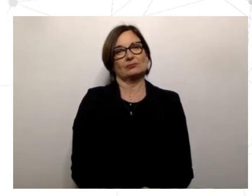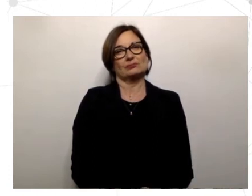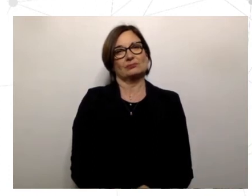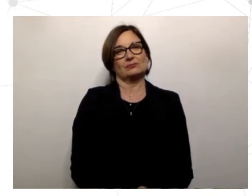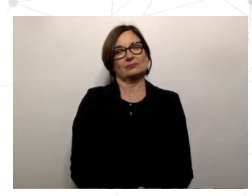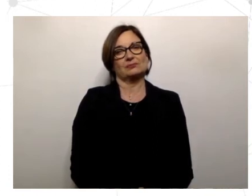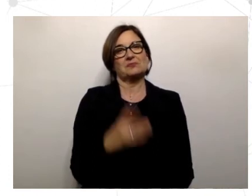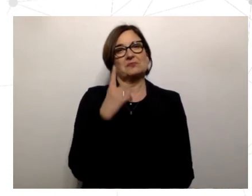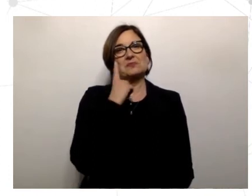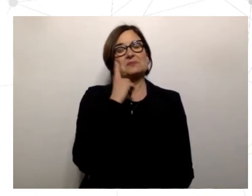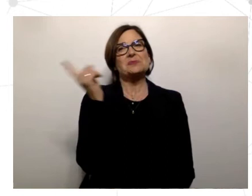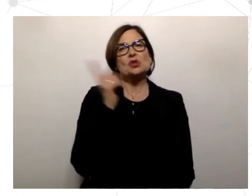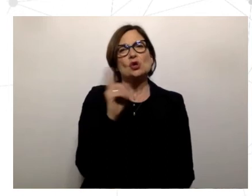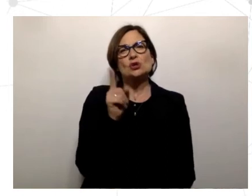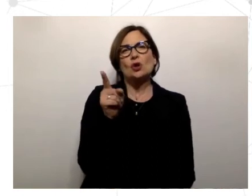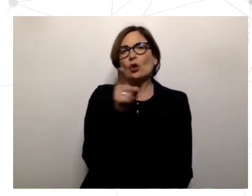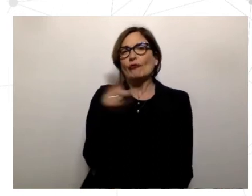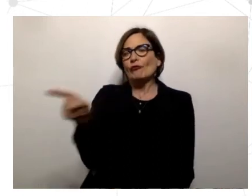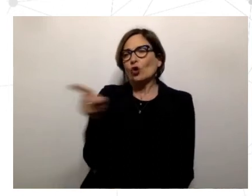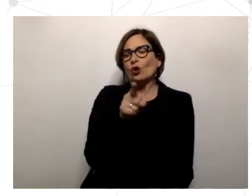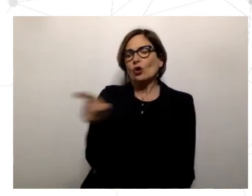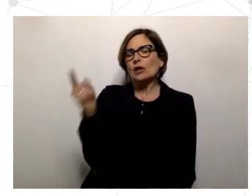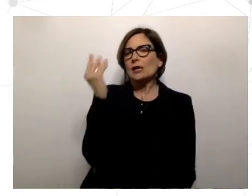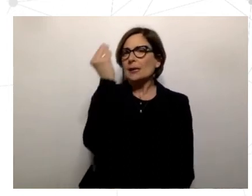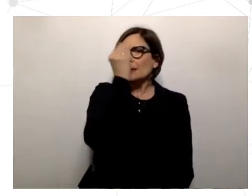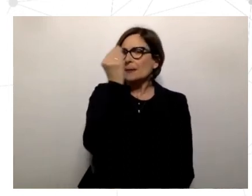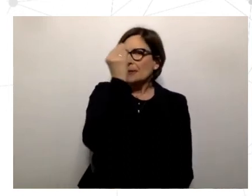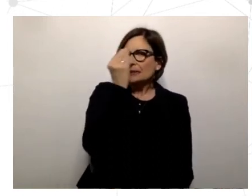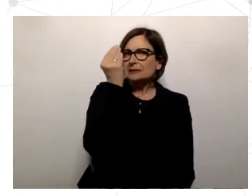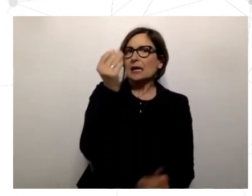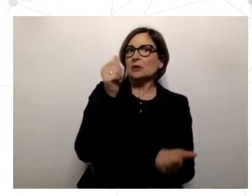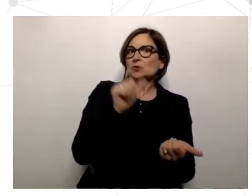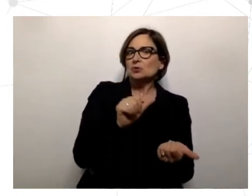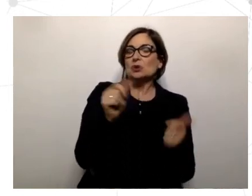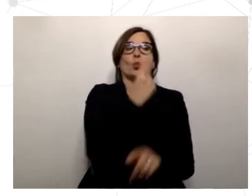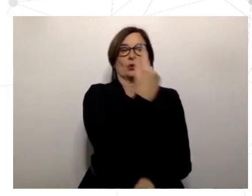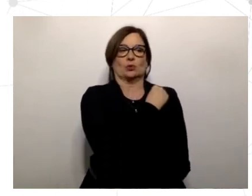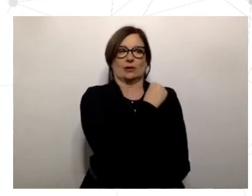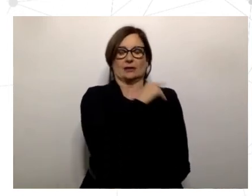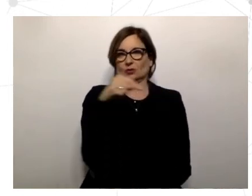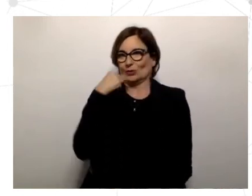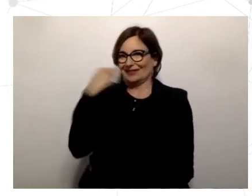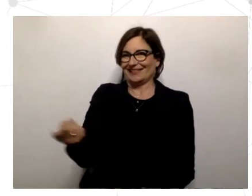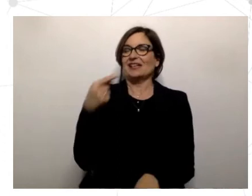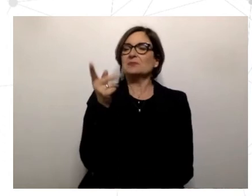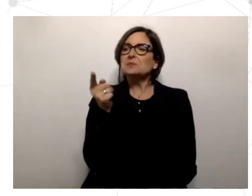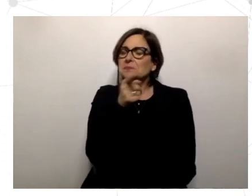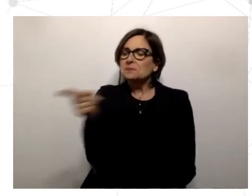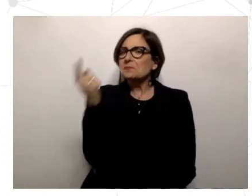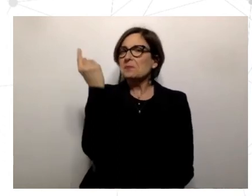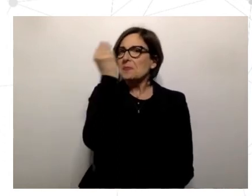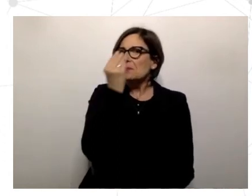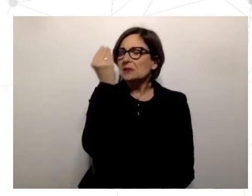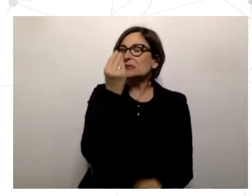non so se avete pensato, diciamo, ci hanno chiesto se avete pensato per